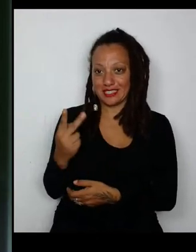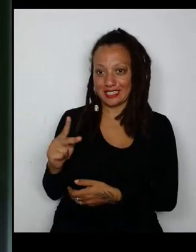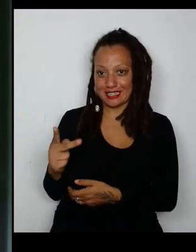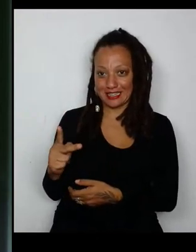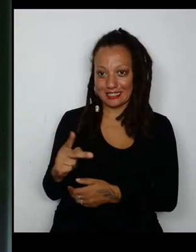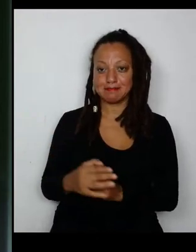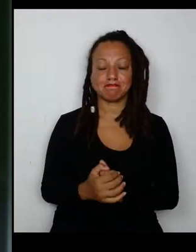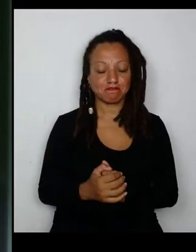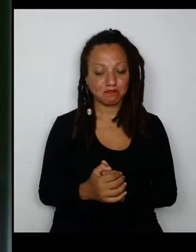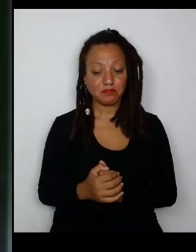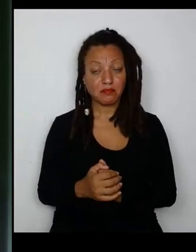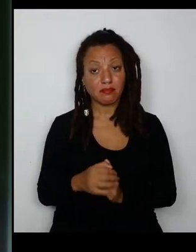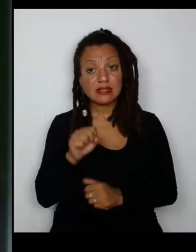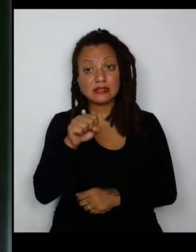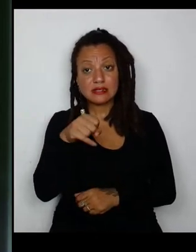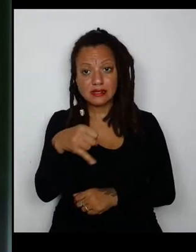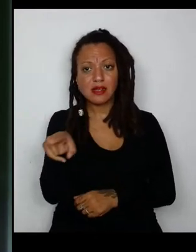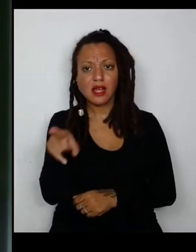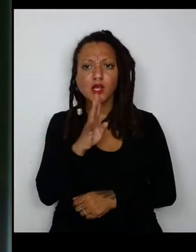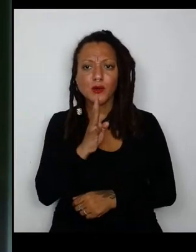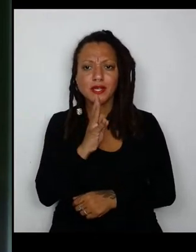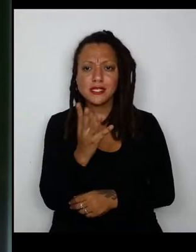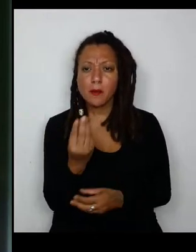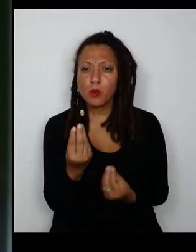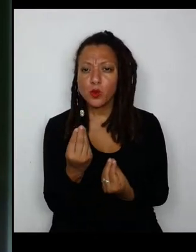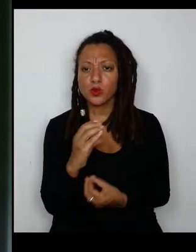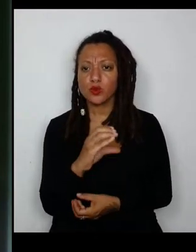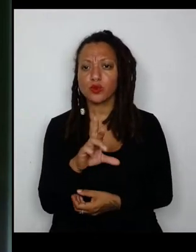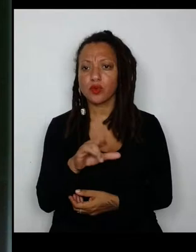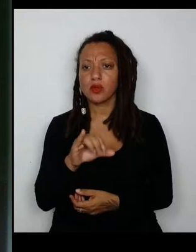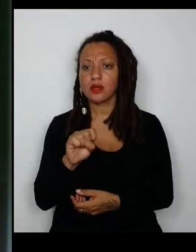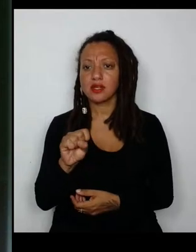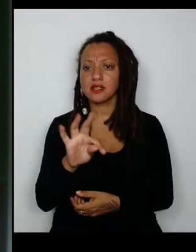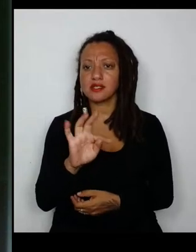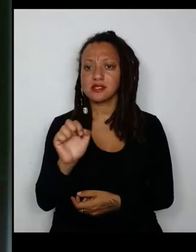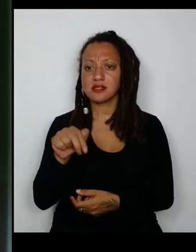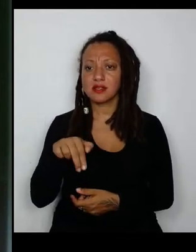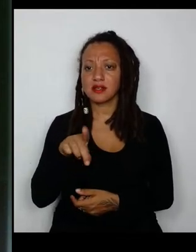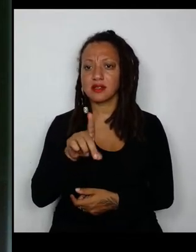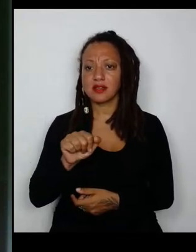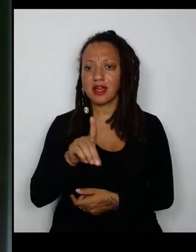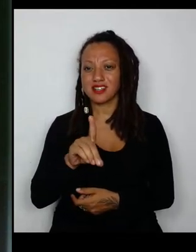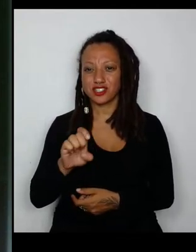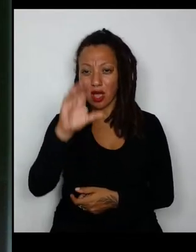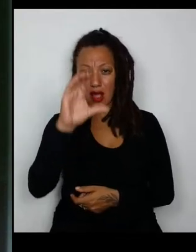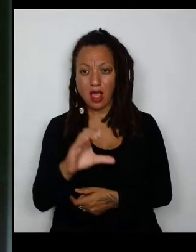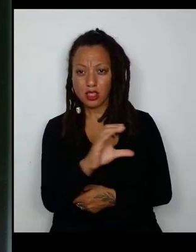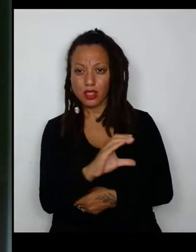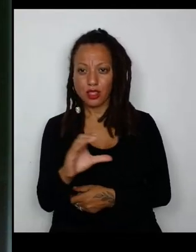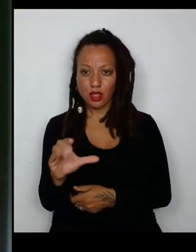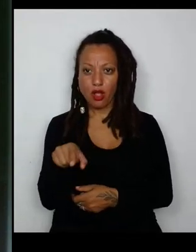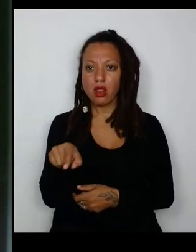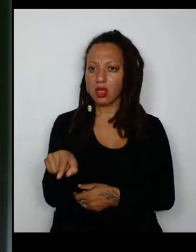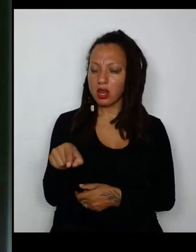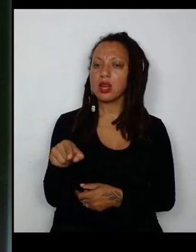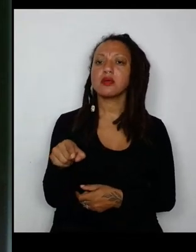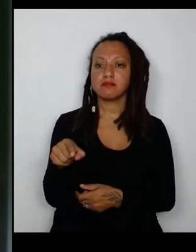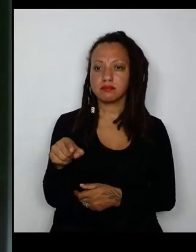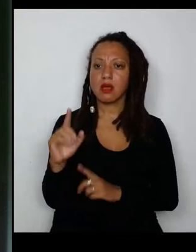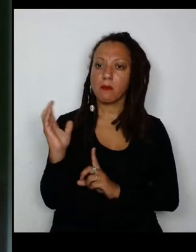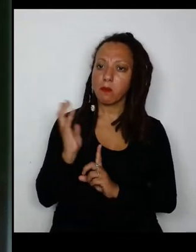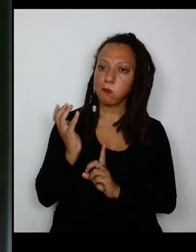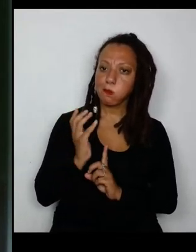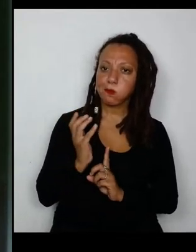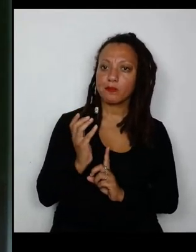a catholic seminary he's very much inspired by the teachings of the bishop who who sort of defined